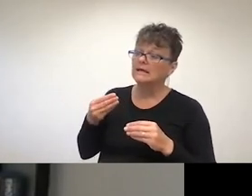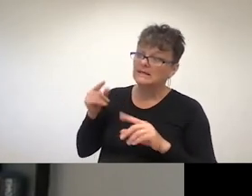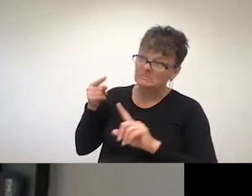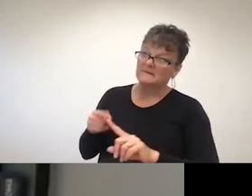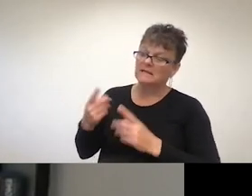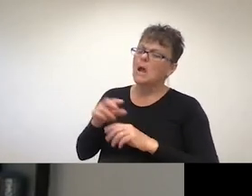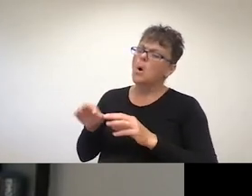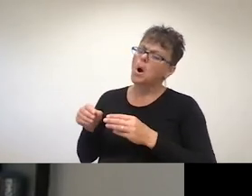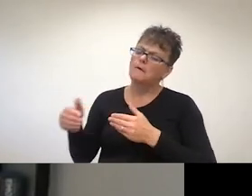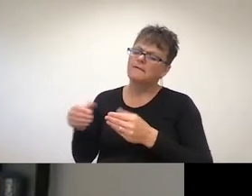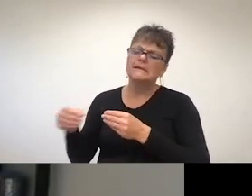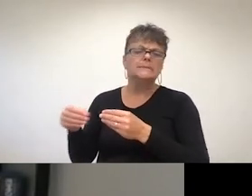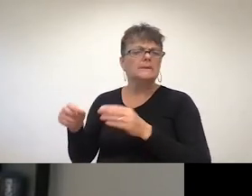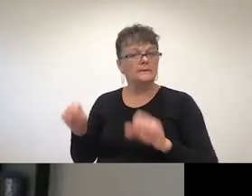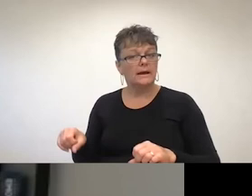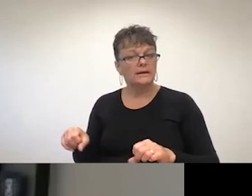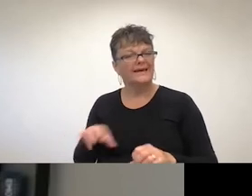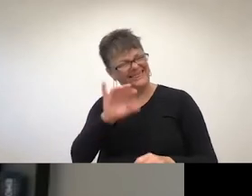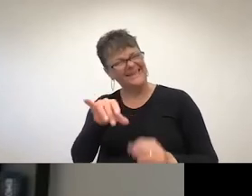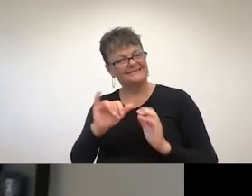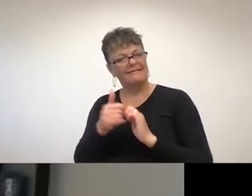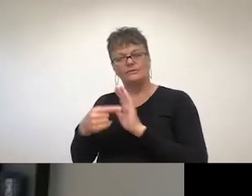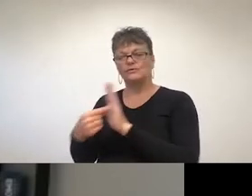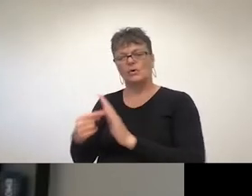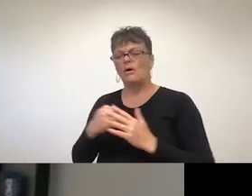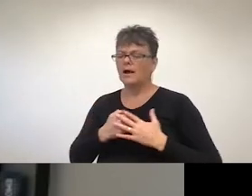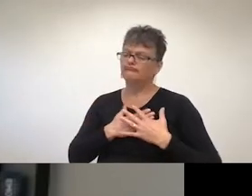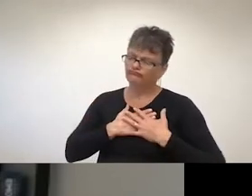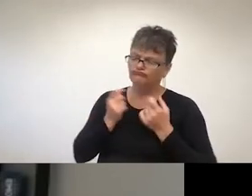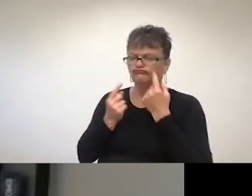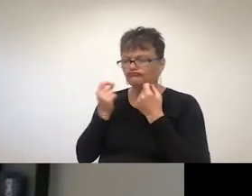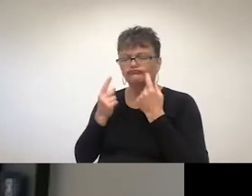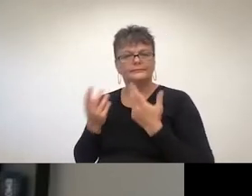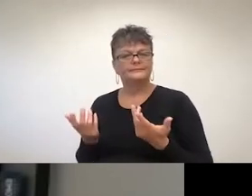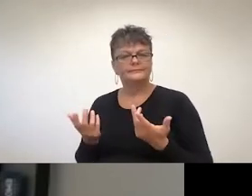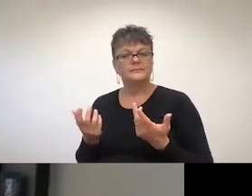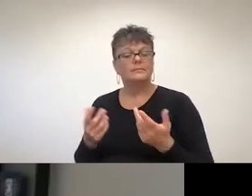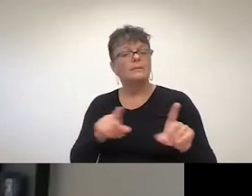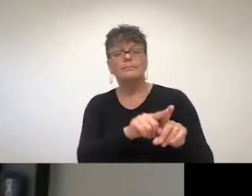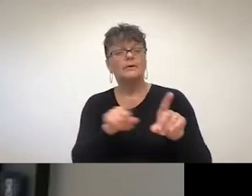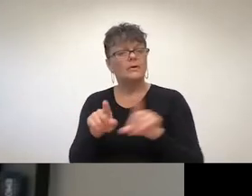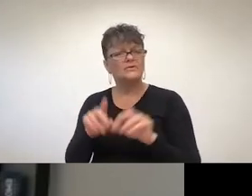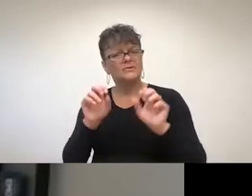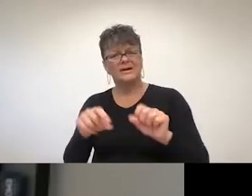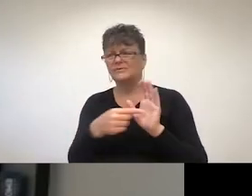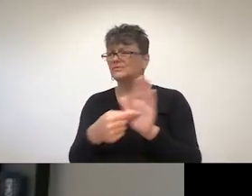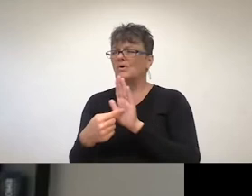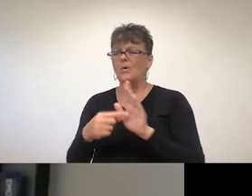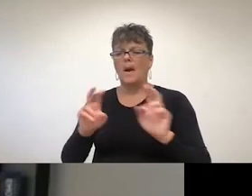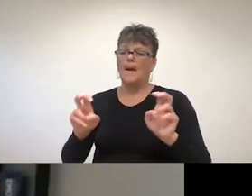can show our students that we are compassionate, but also things like demonstrating pedagogical caring. And what I mean by that